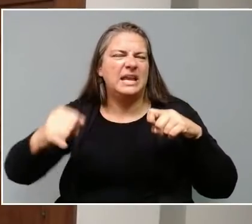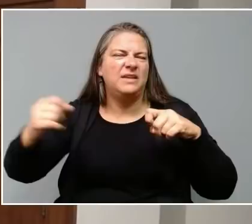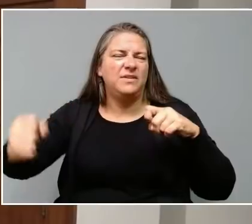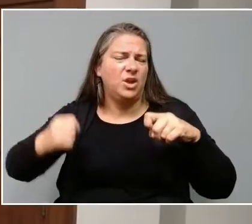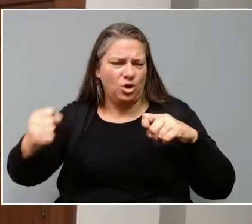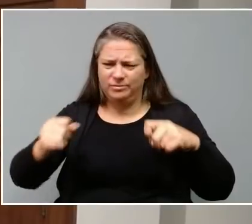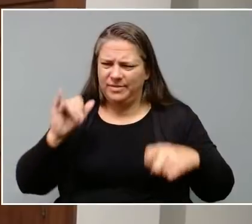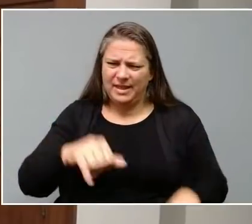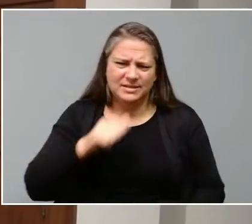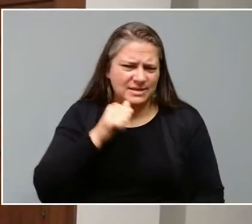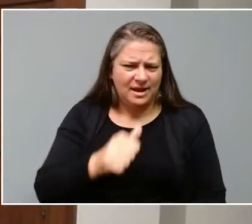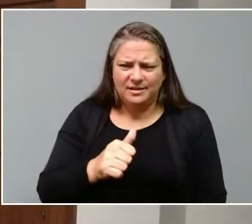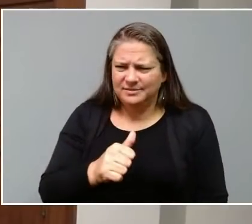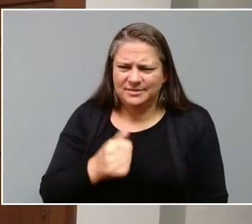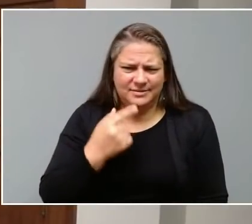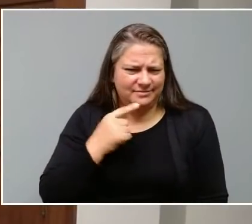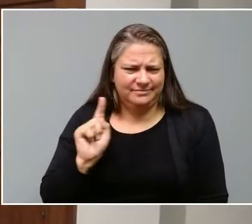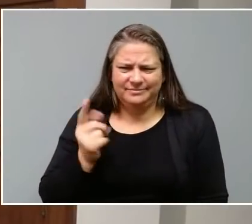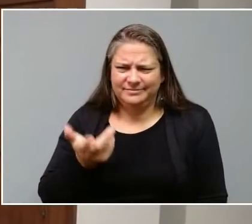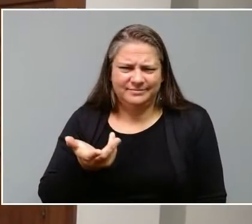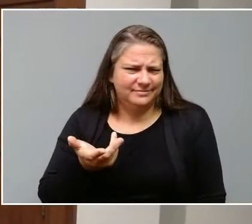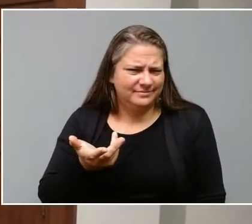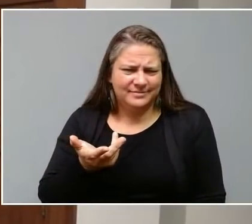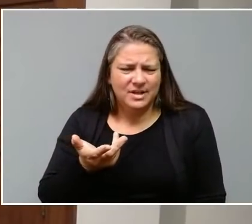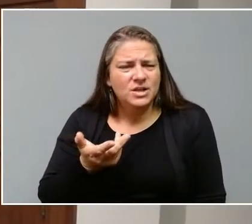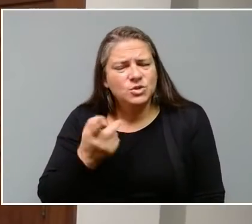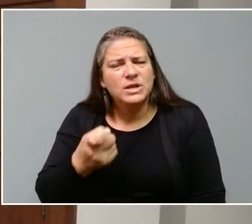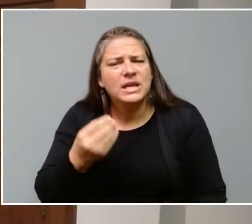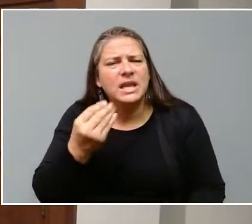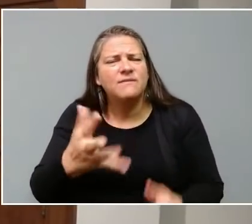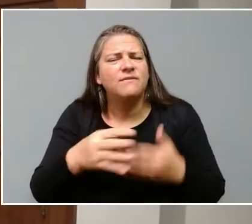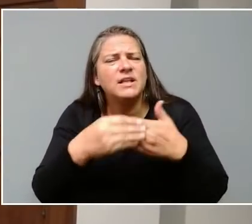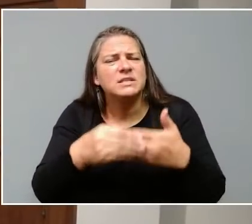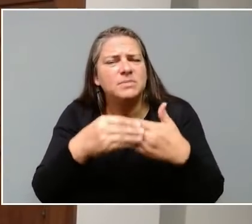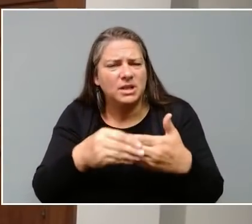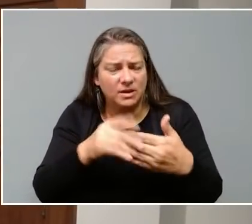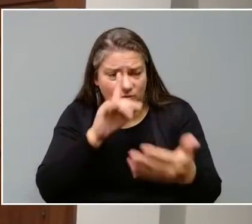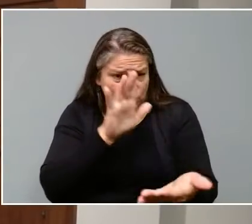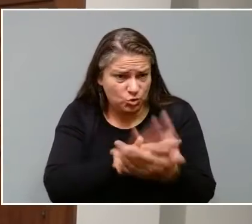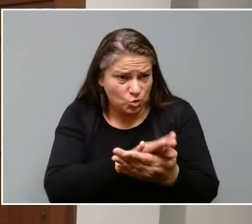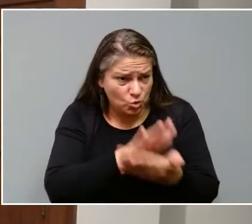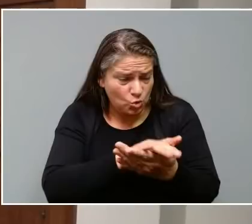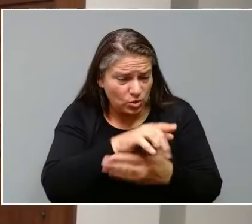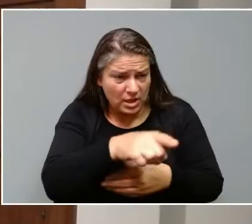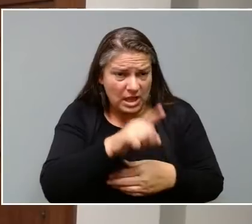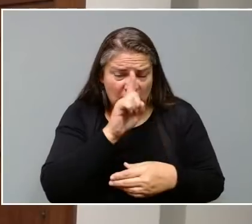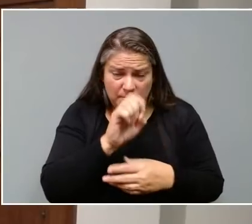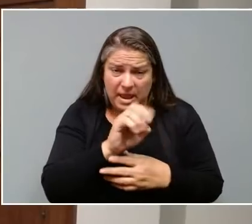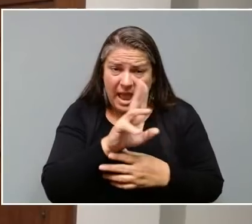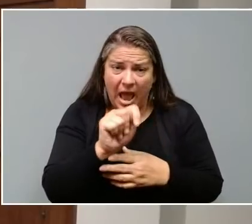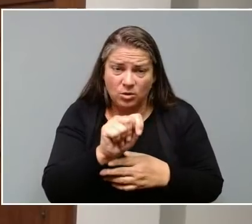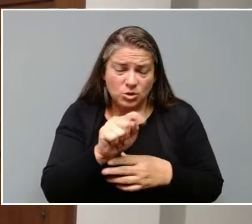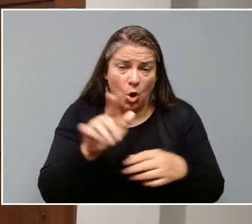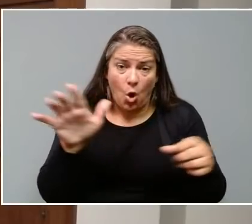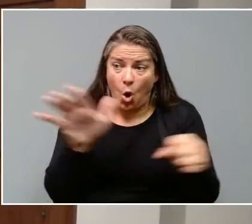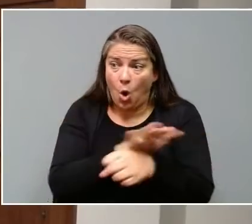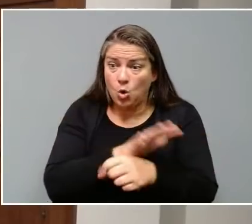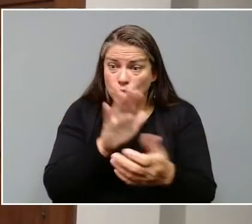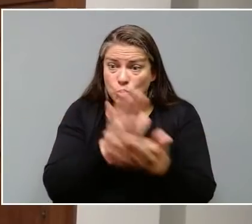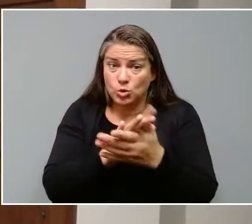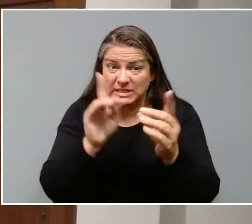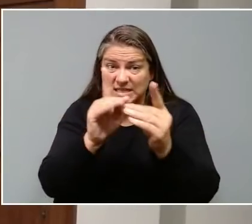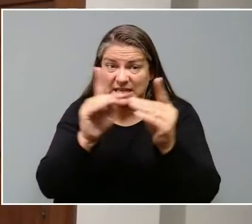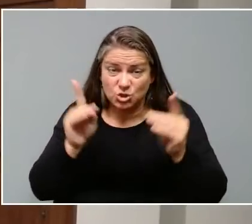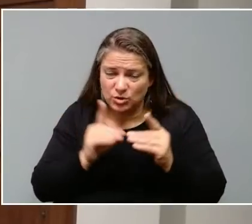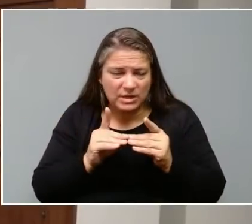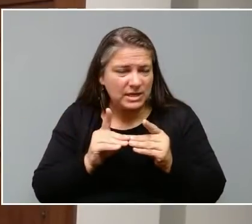all, flexibility on allowing a individual school to potentially be out as opposed to a whole school district. NTI is only